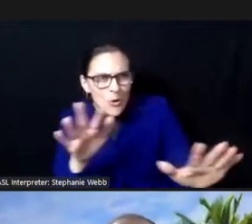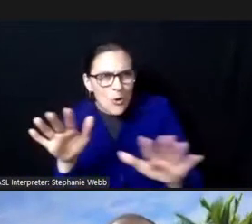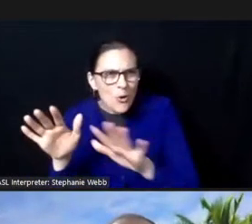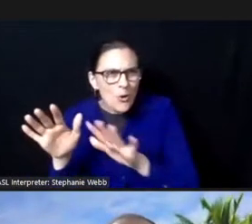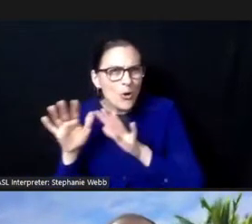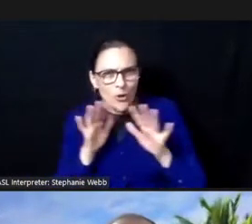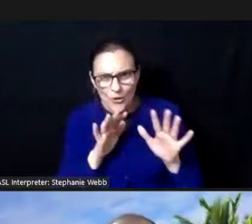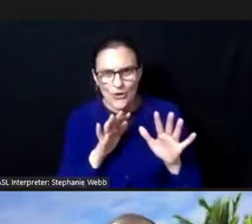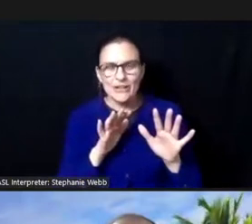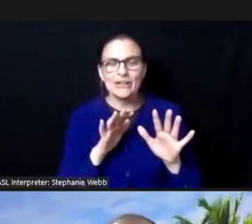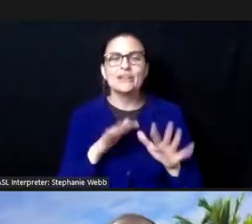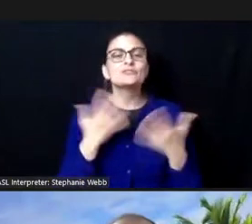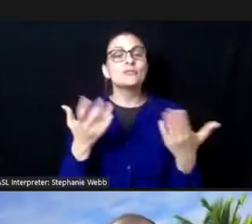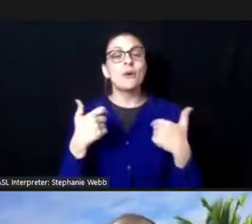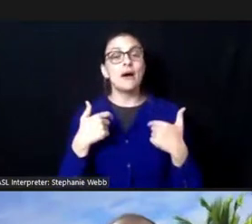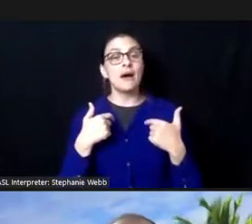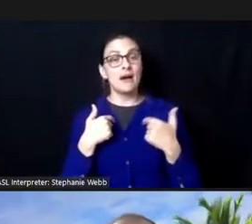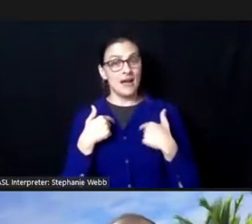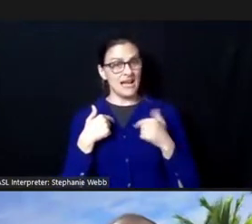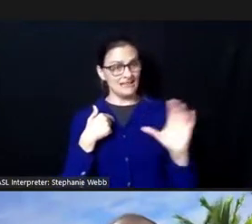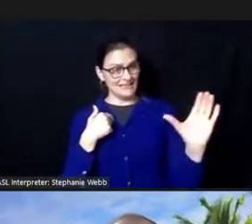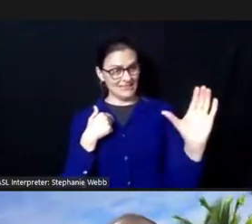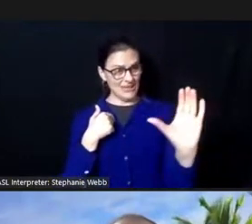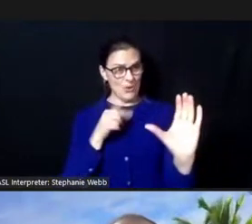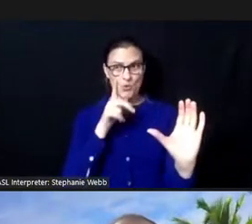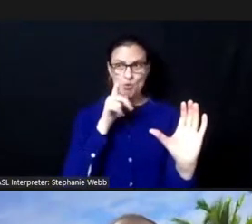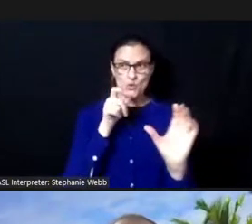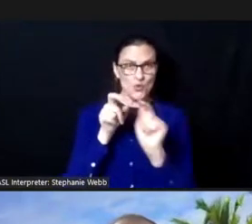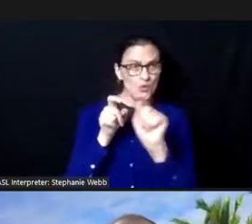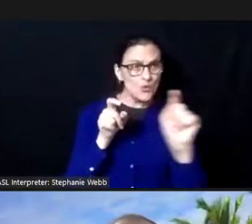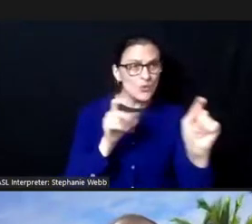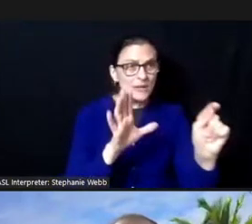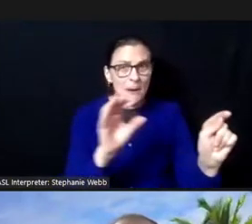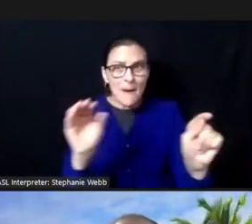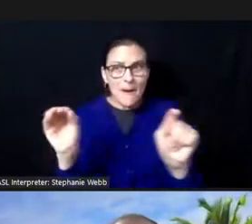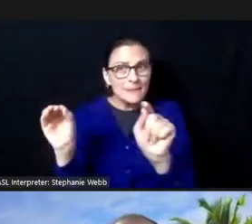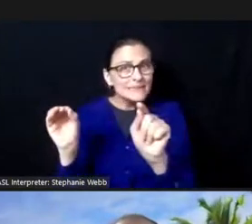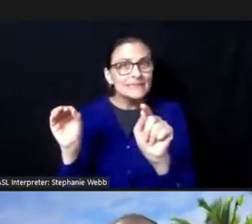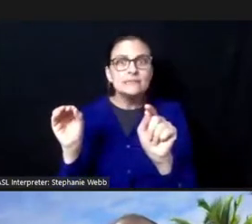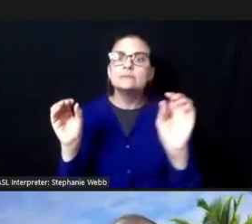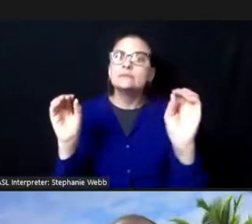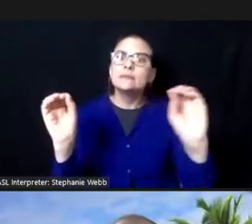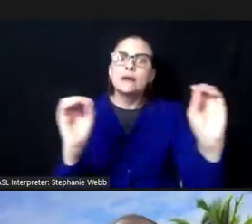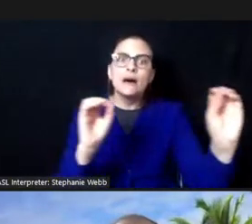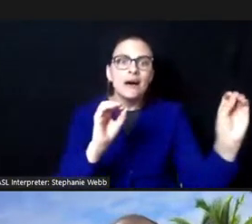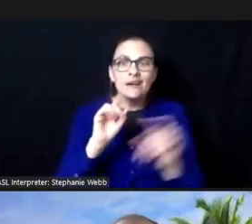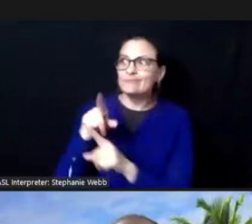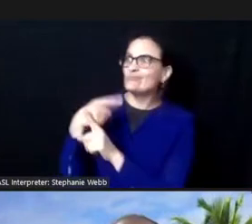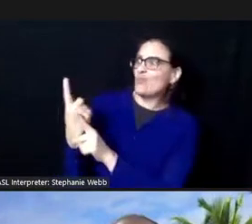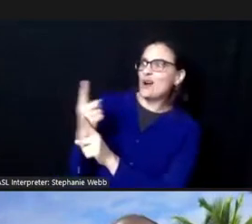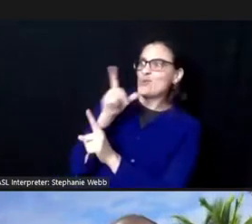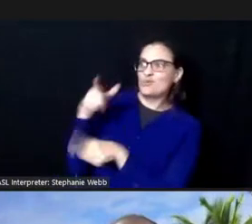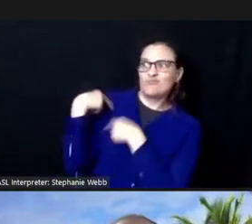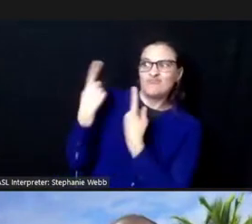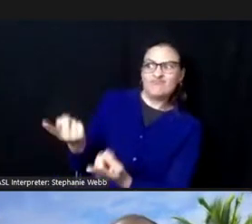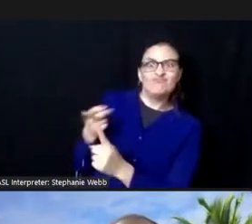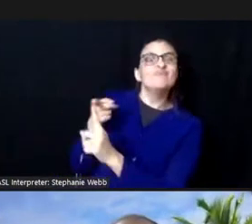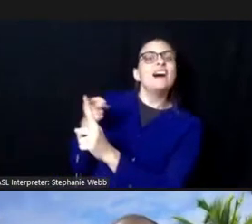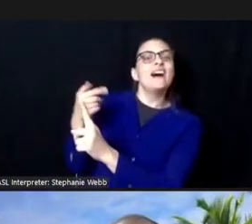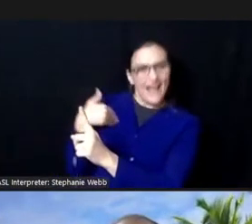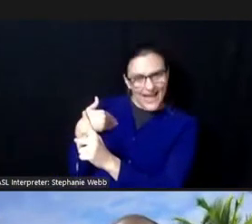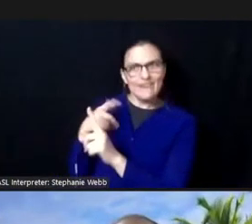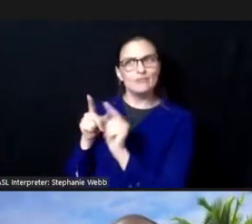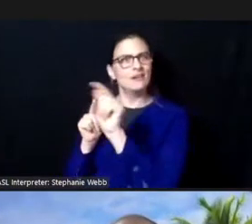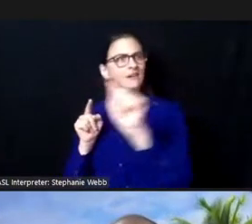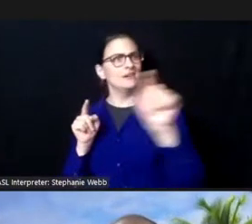outside the one I was using who would provide the level of service I wanted. which was really frustrating. But it was hard to tell what they actually provided because